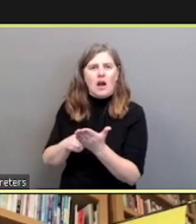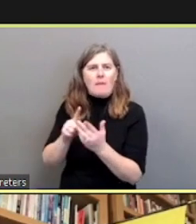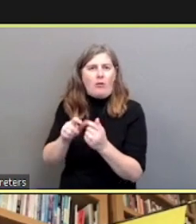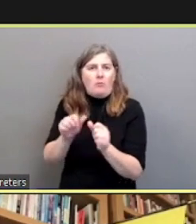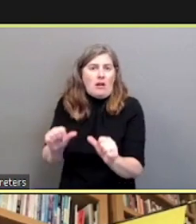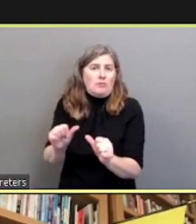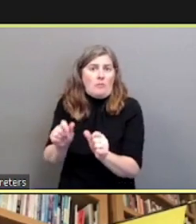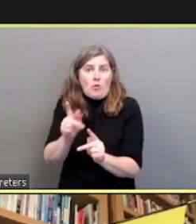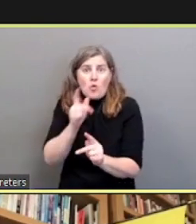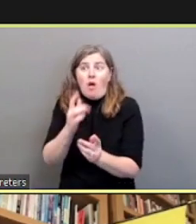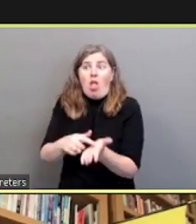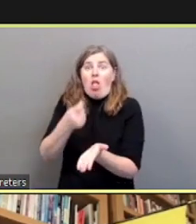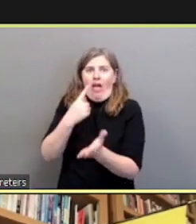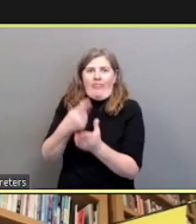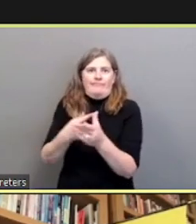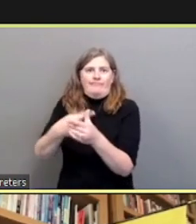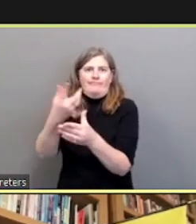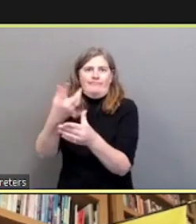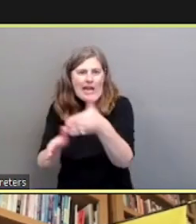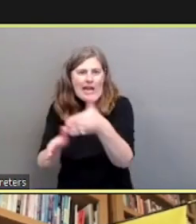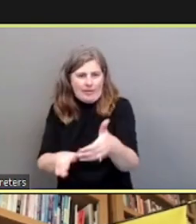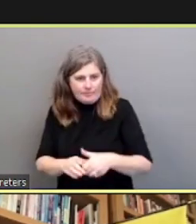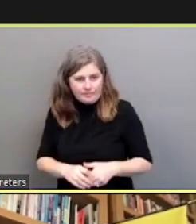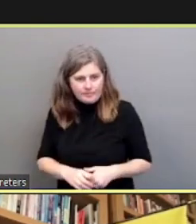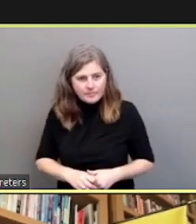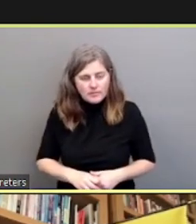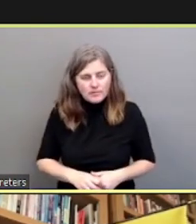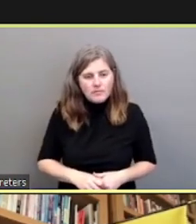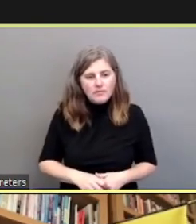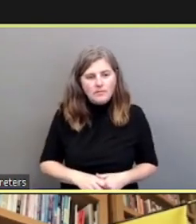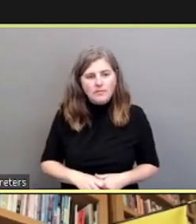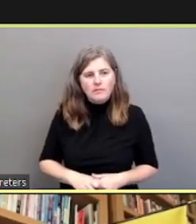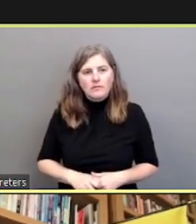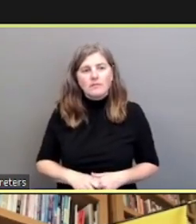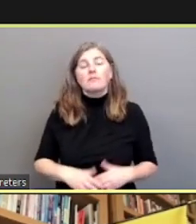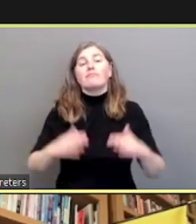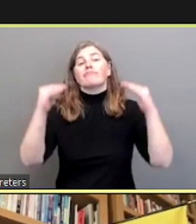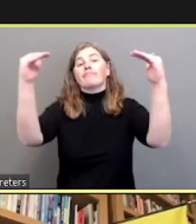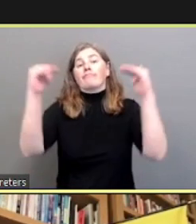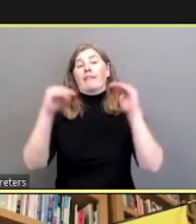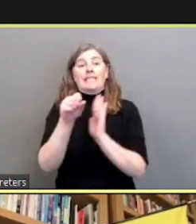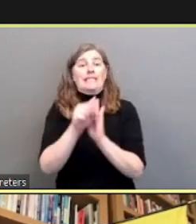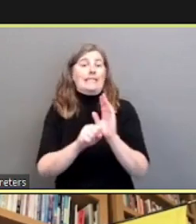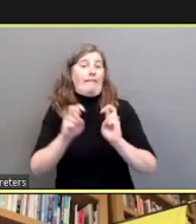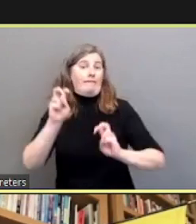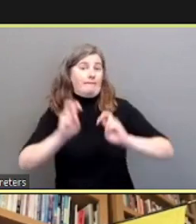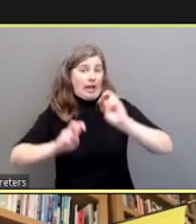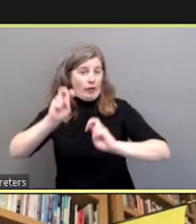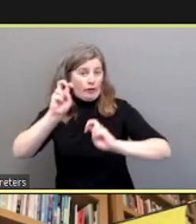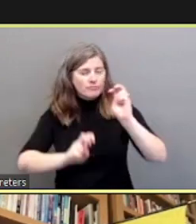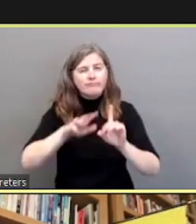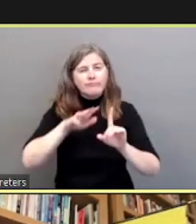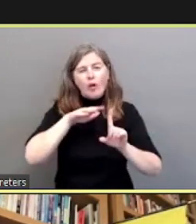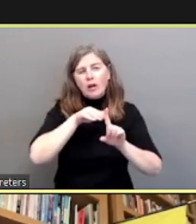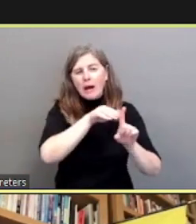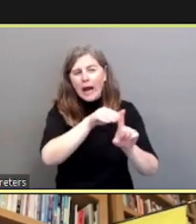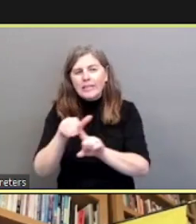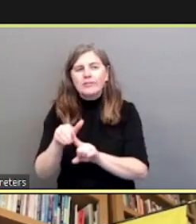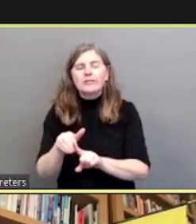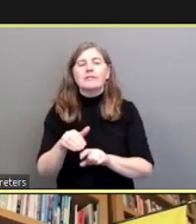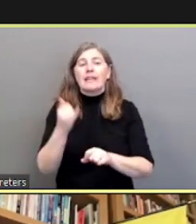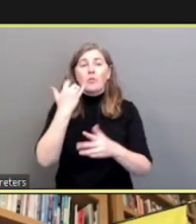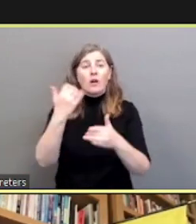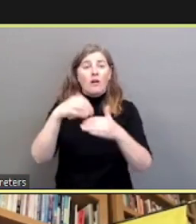fatalities. All right, I think with that, the state fair, just a reminder, people need proof